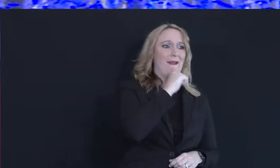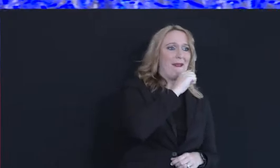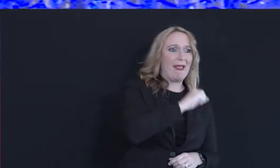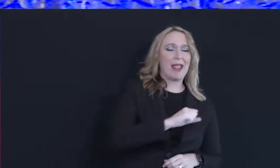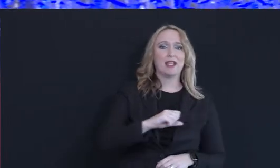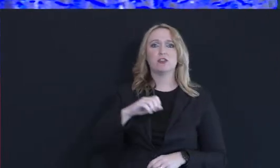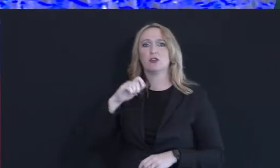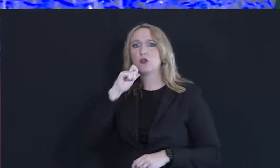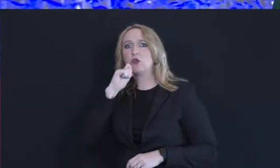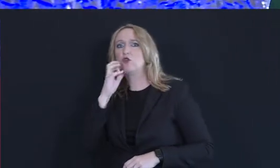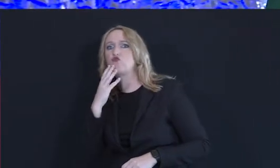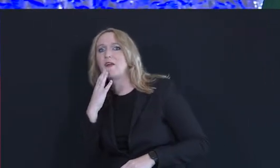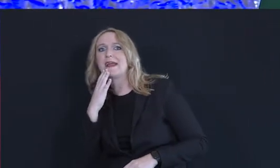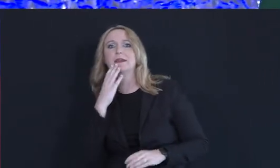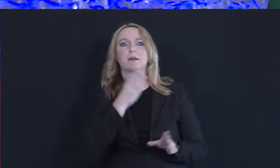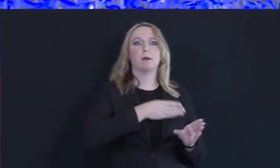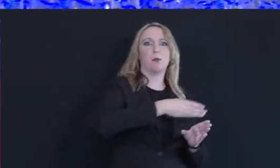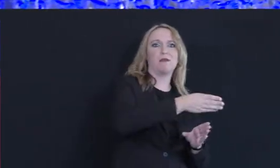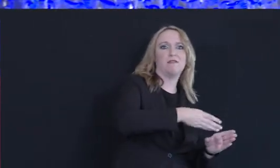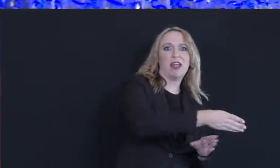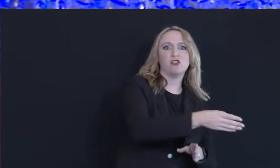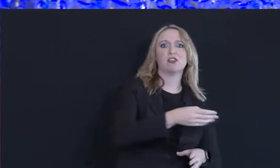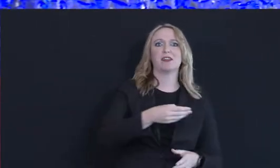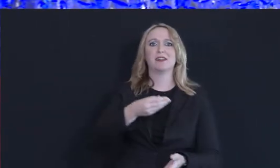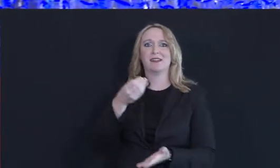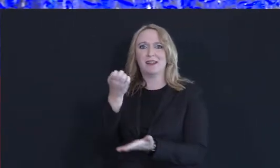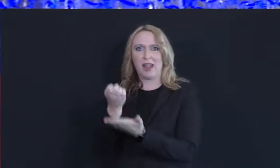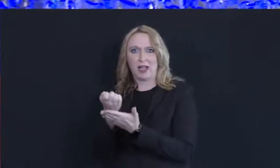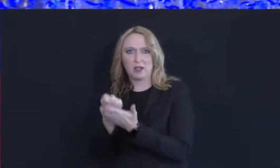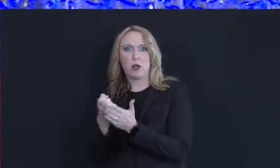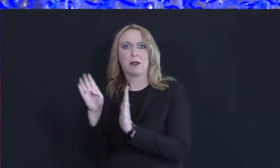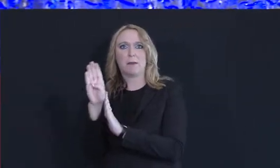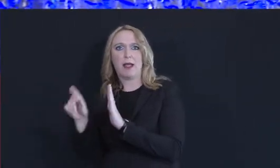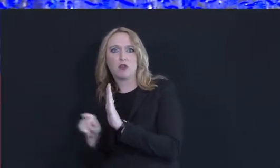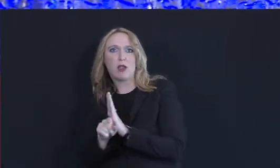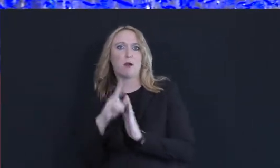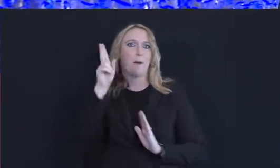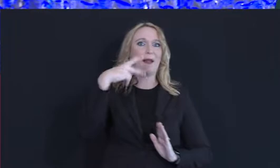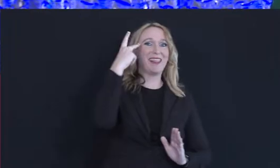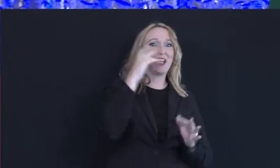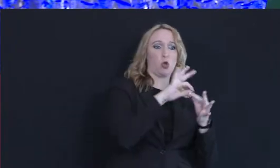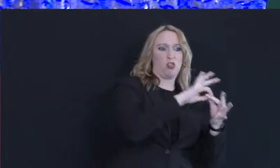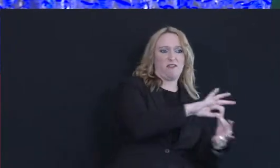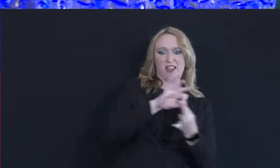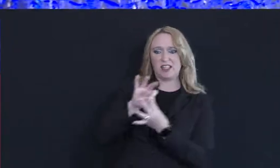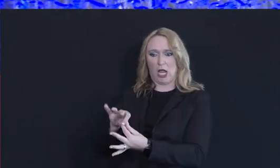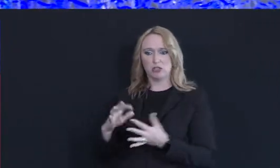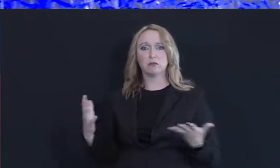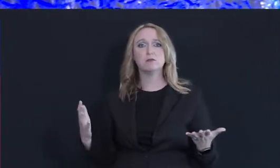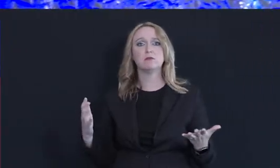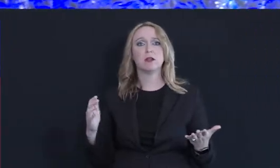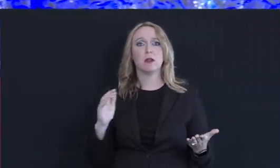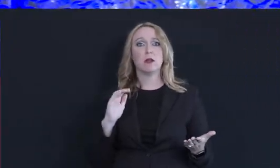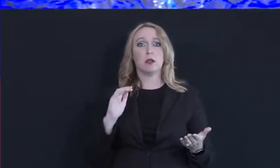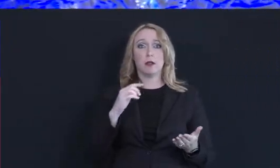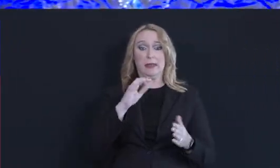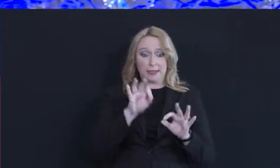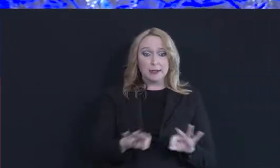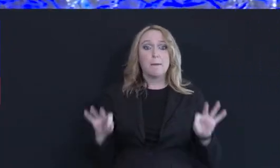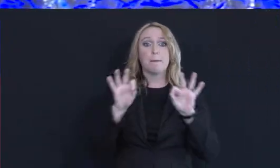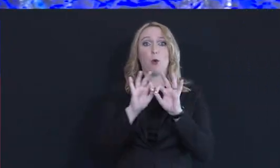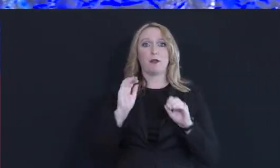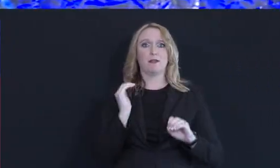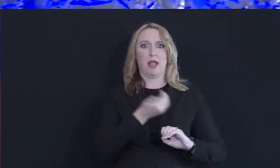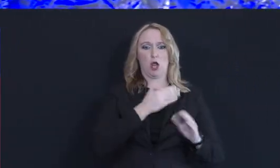in profession and economic background and political affiliation our strength as a city lies in those differences